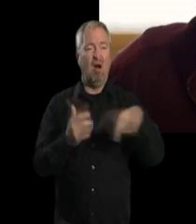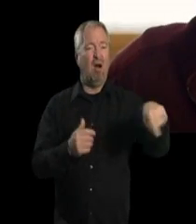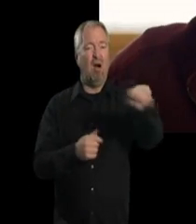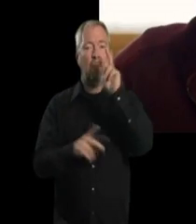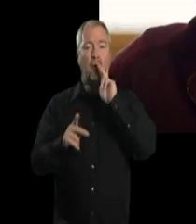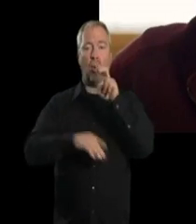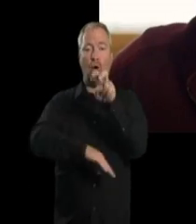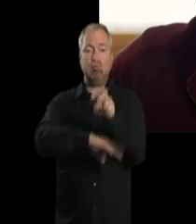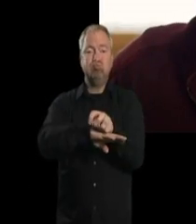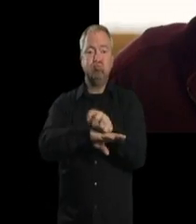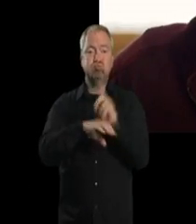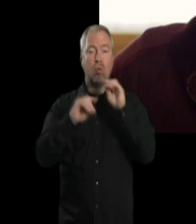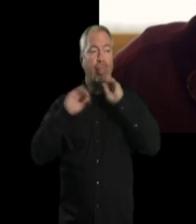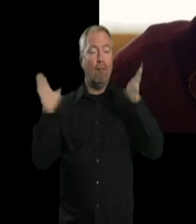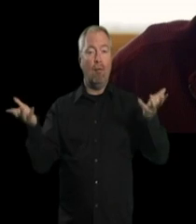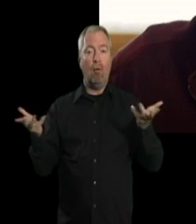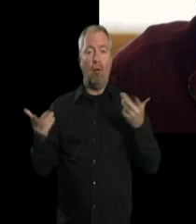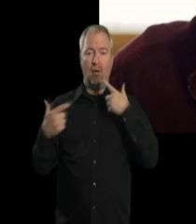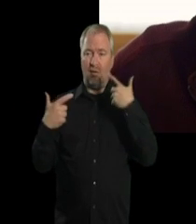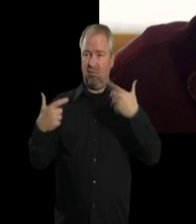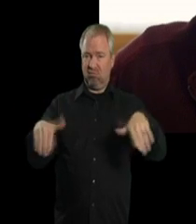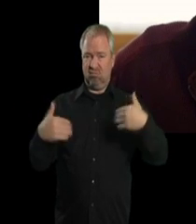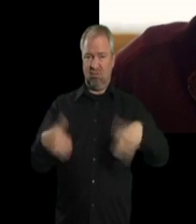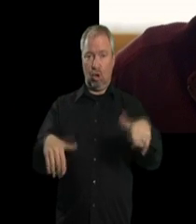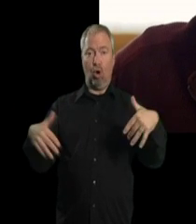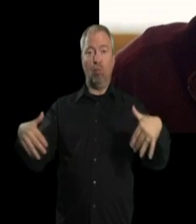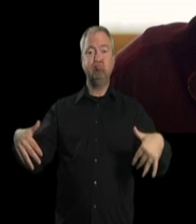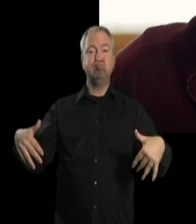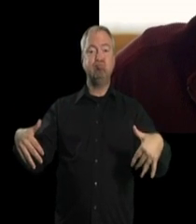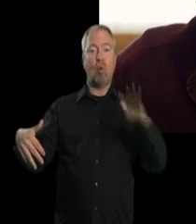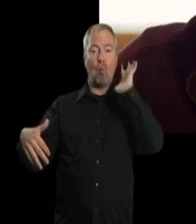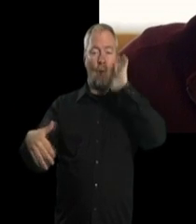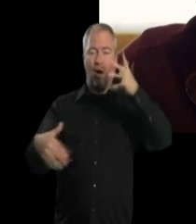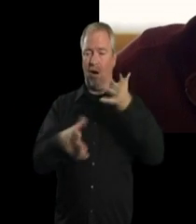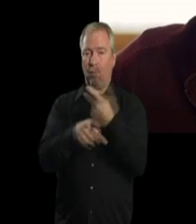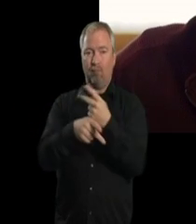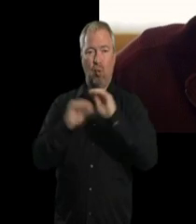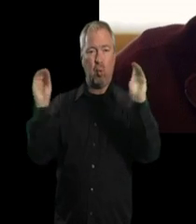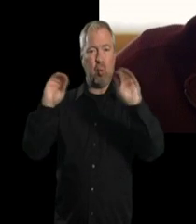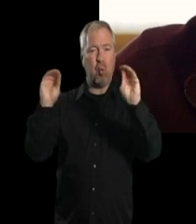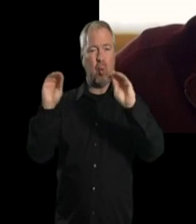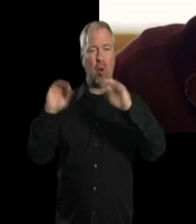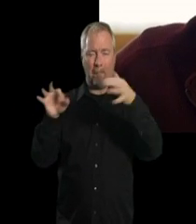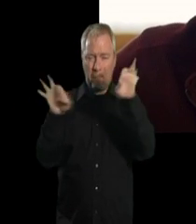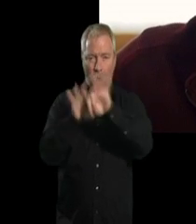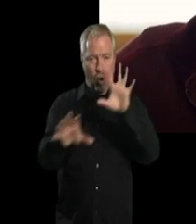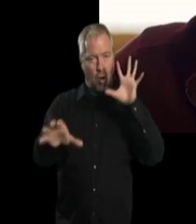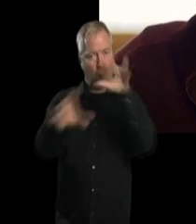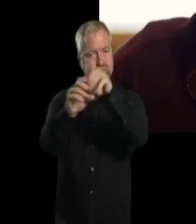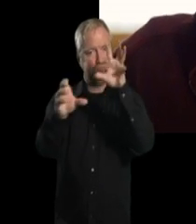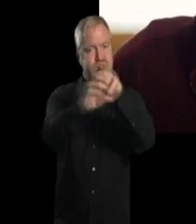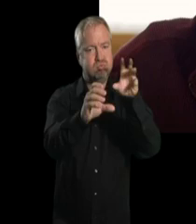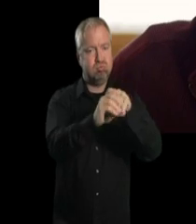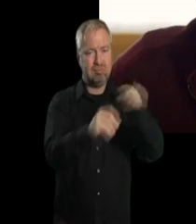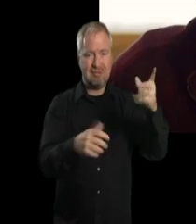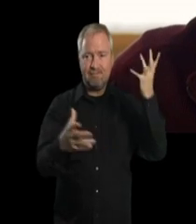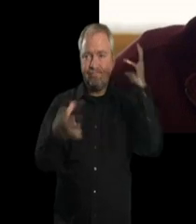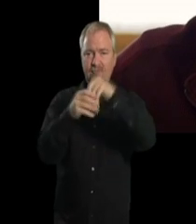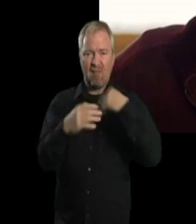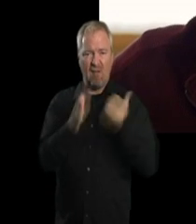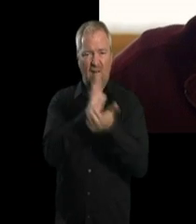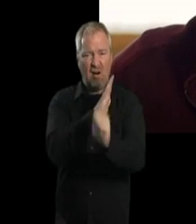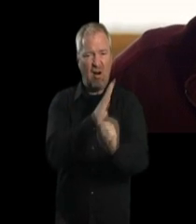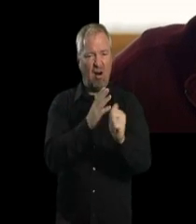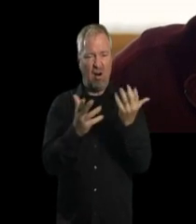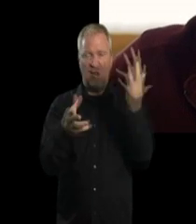have people sitting around doing nothing. And by and large, that's not what they want to do. They want to be productive. They want to be part of things. They want to